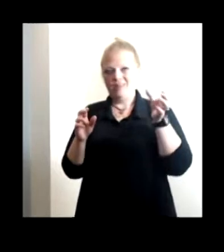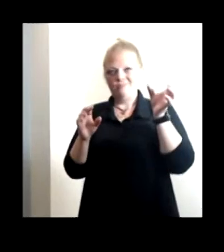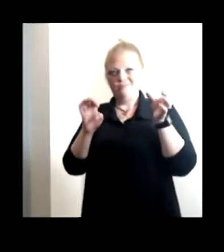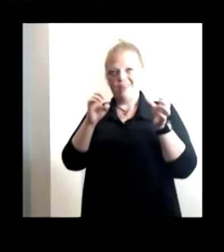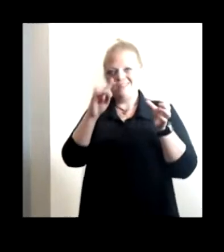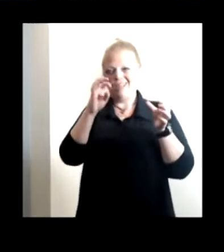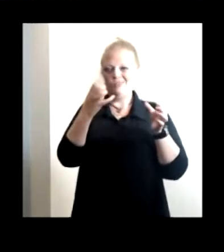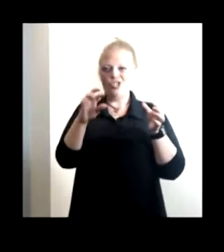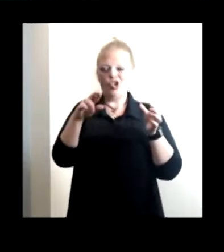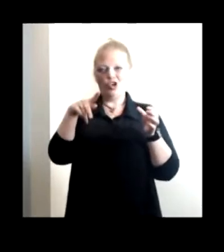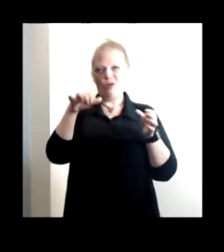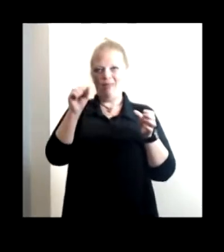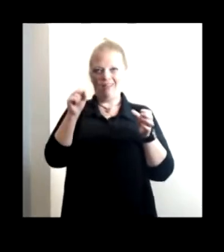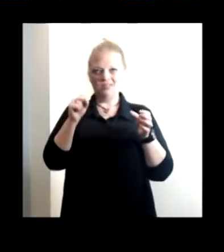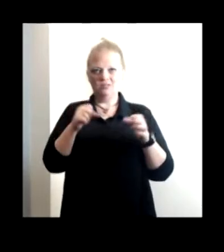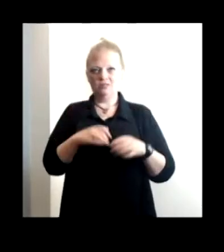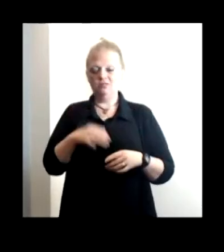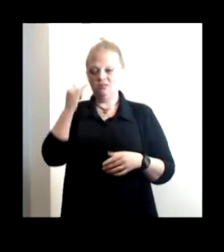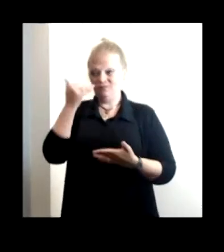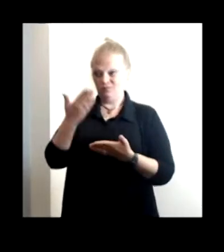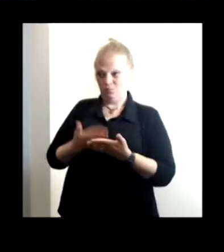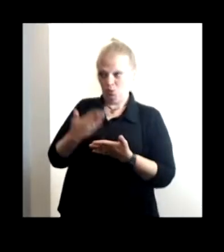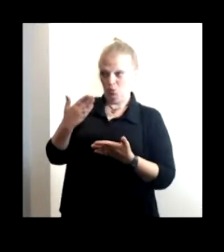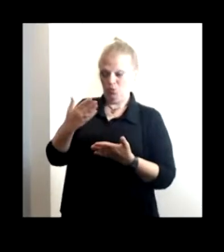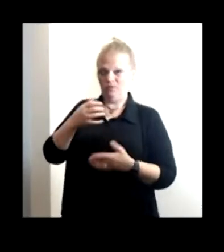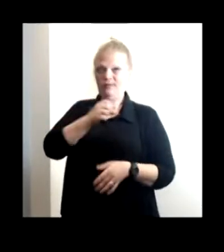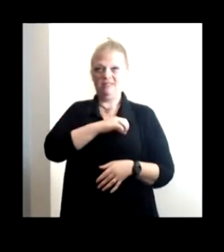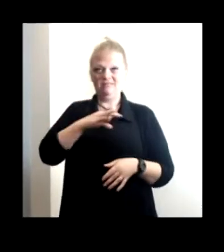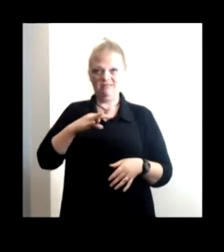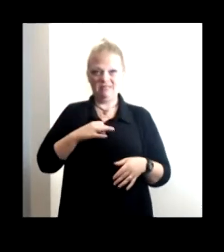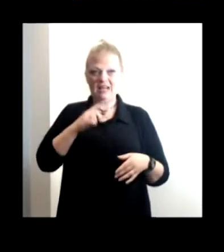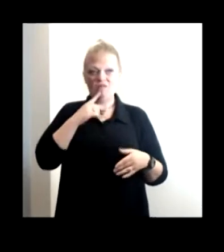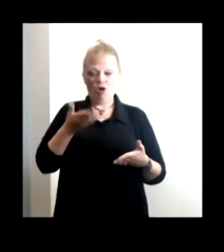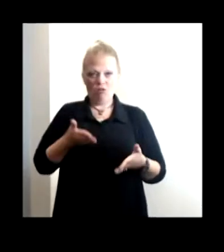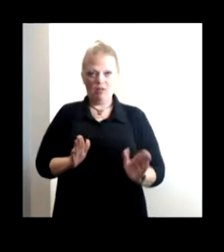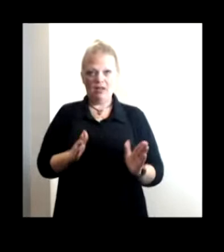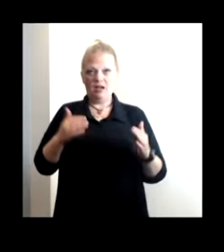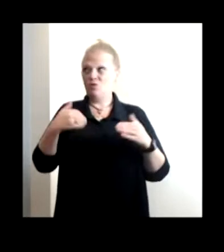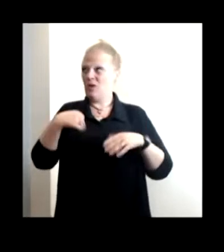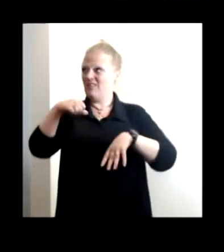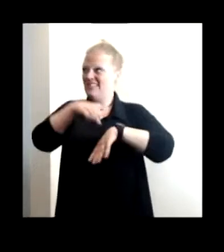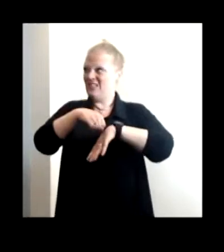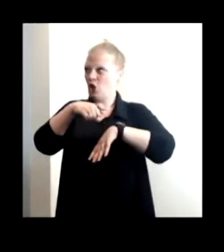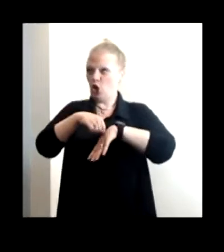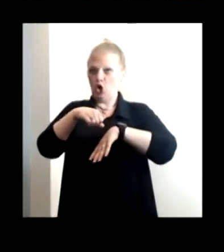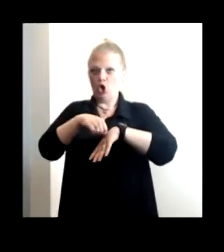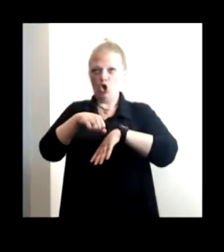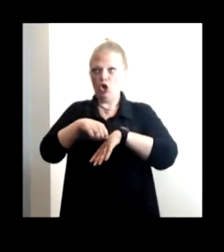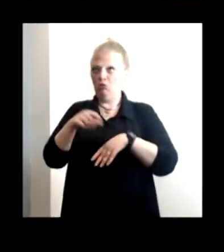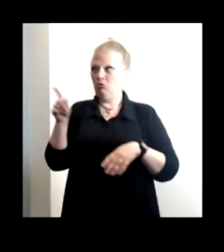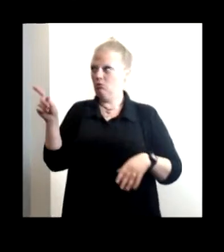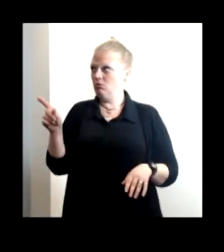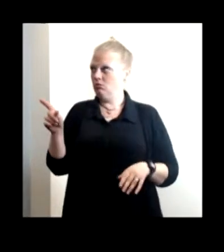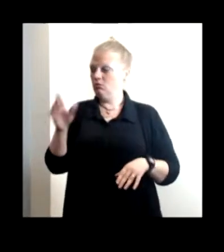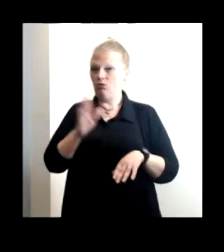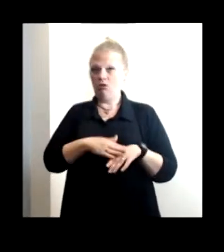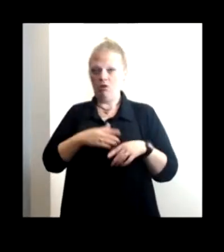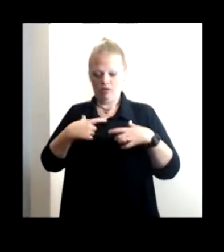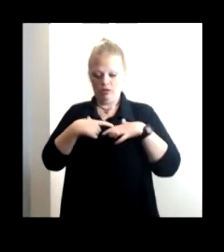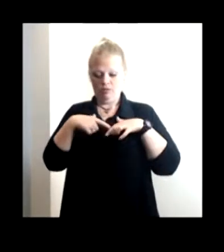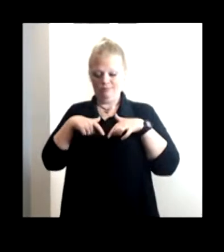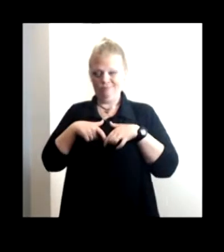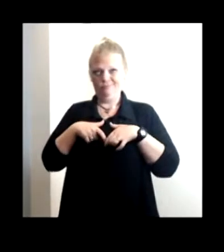Excelsior Pass. And then if they prove it, employees are entitled to receive a sticker like this one I have here on their